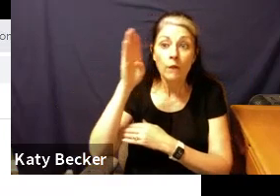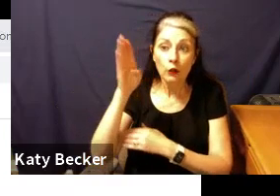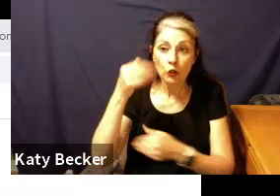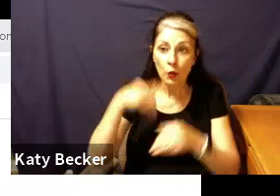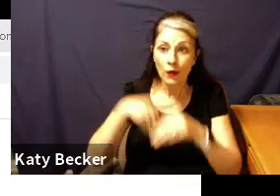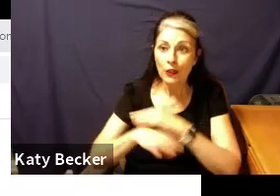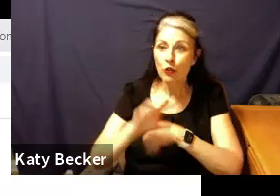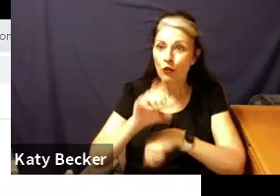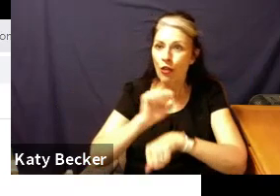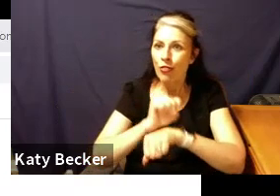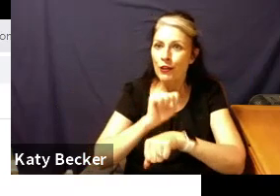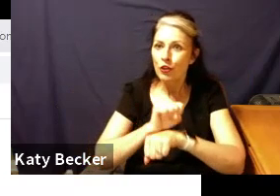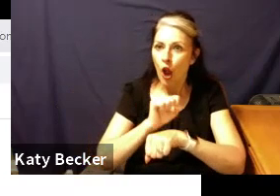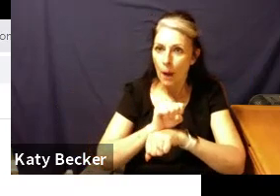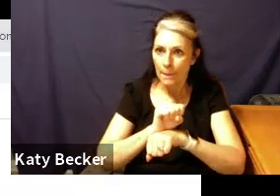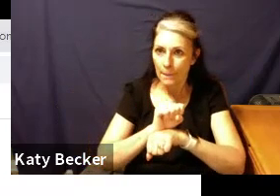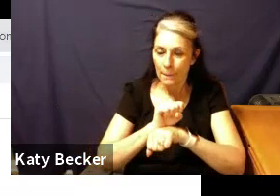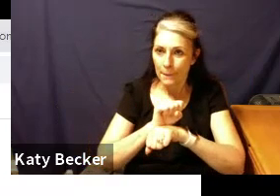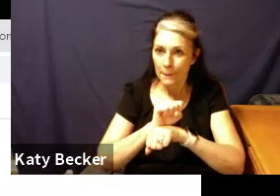job force.